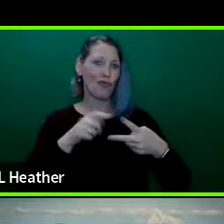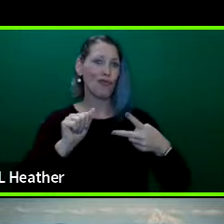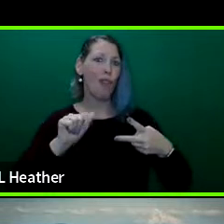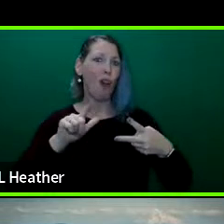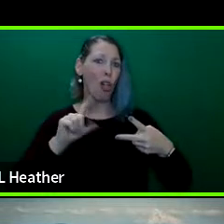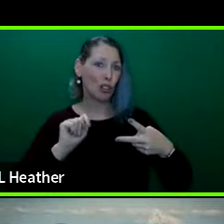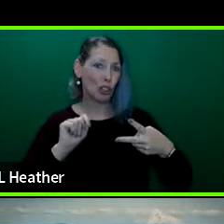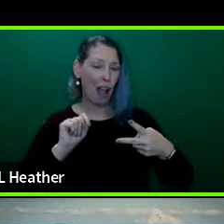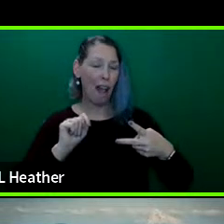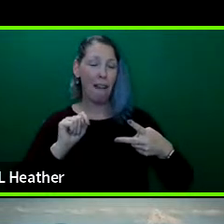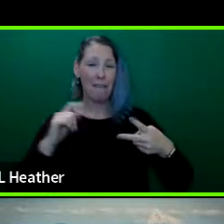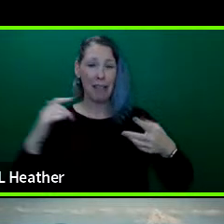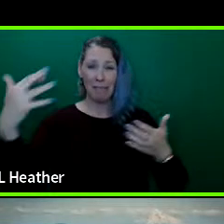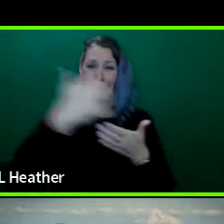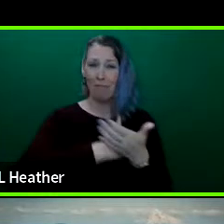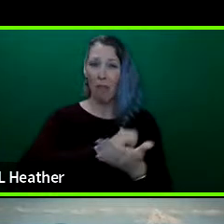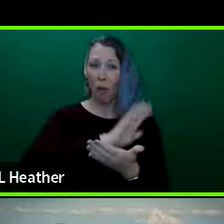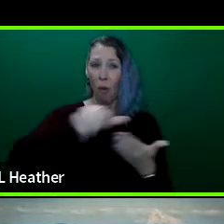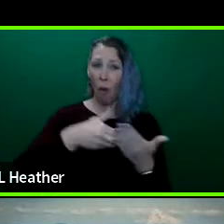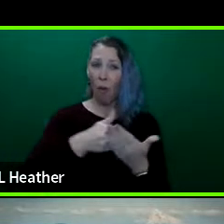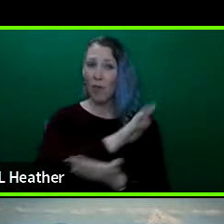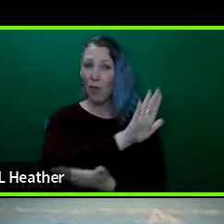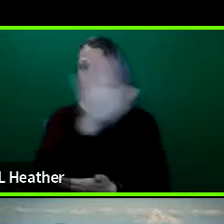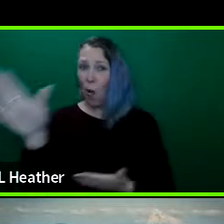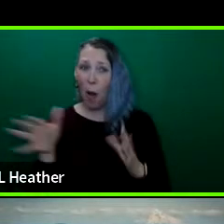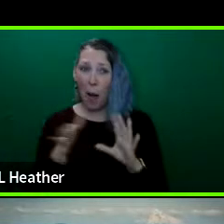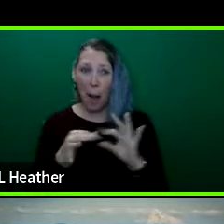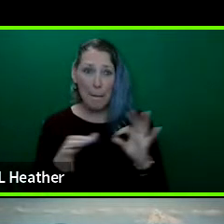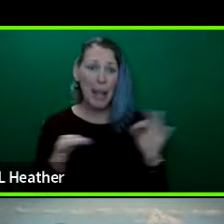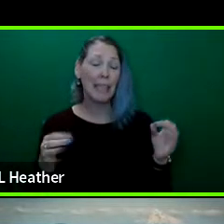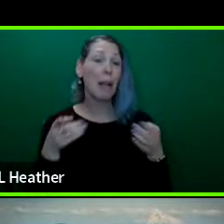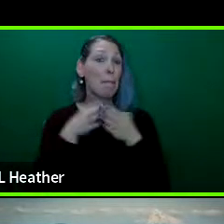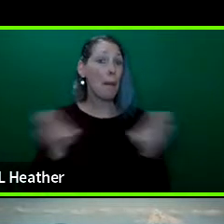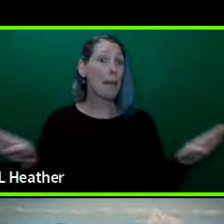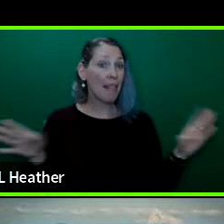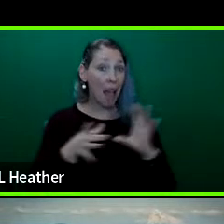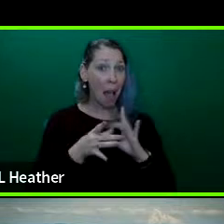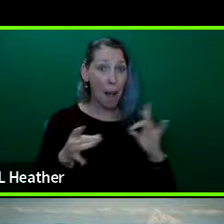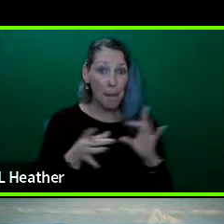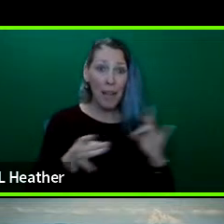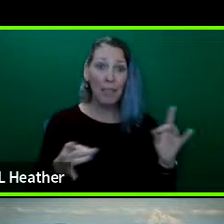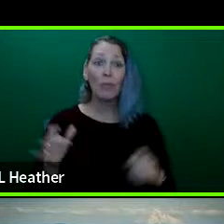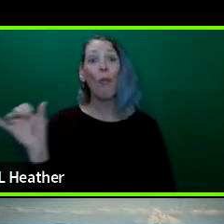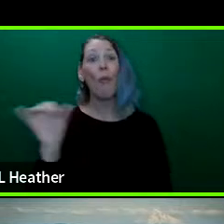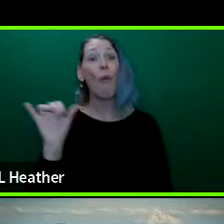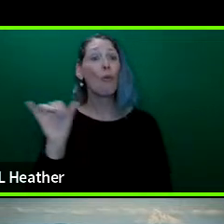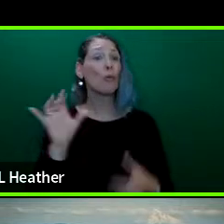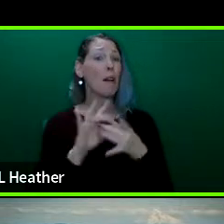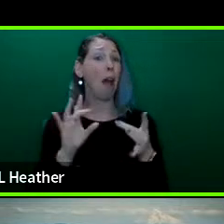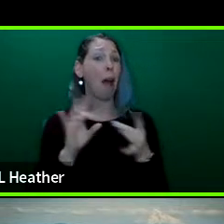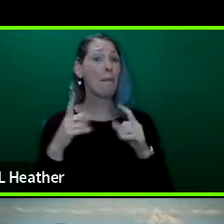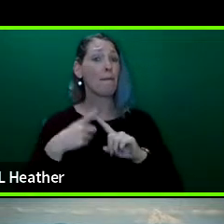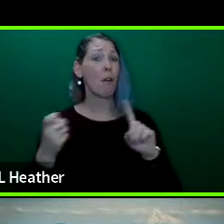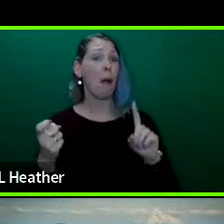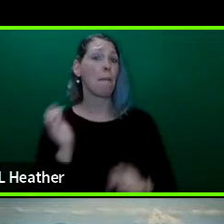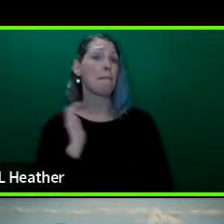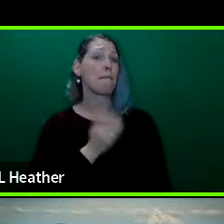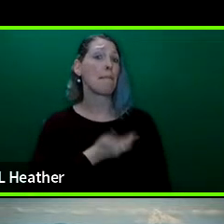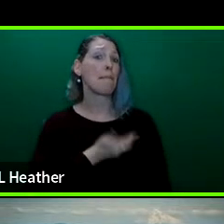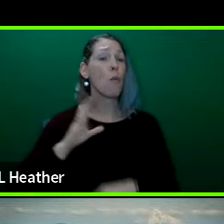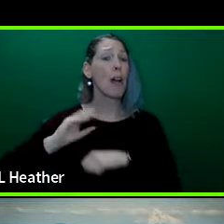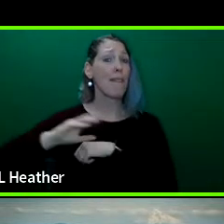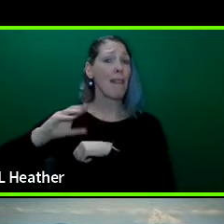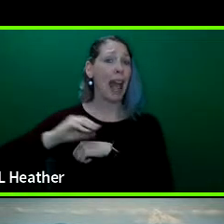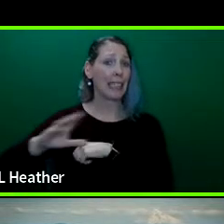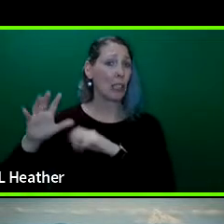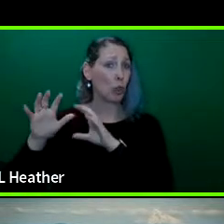account all of your comments, public comment, also comments from our advisory